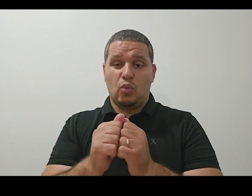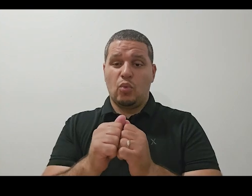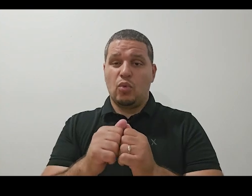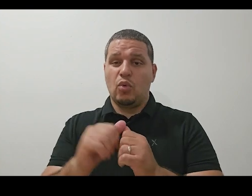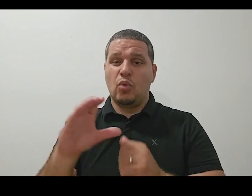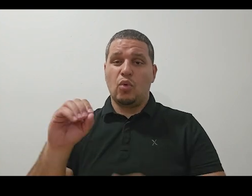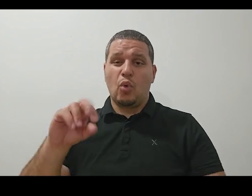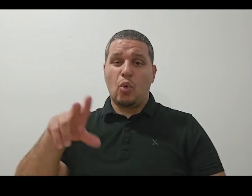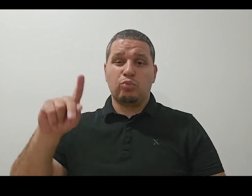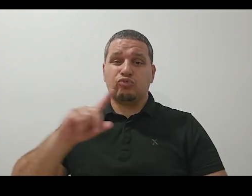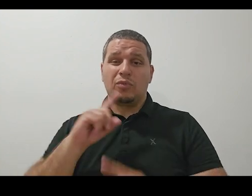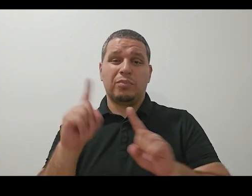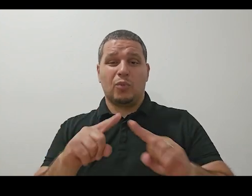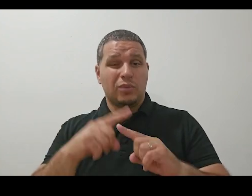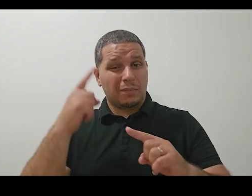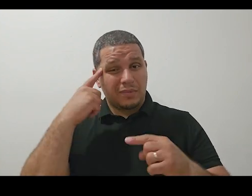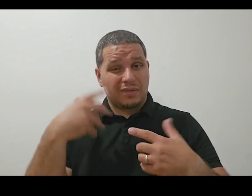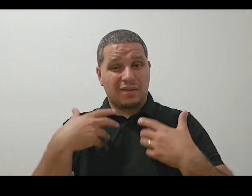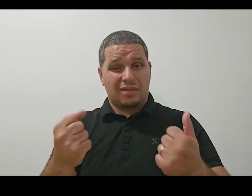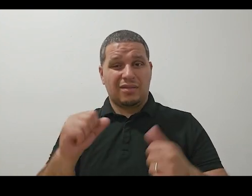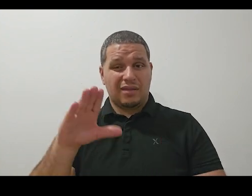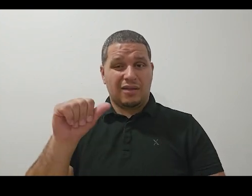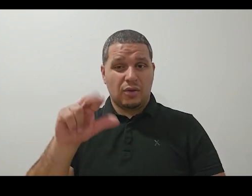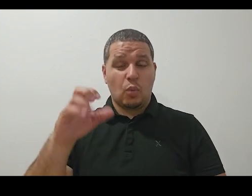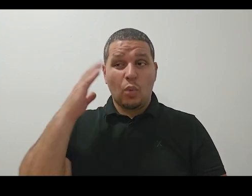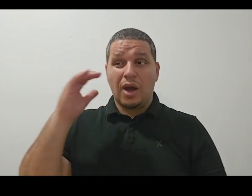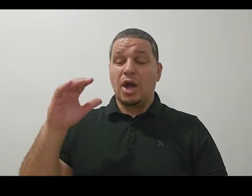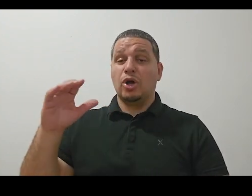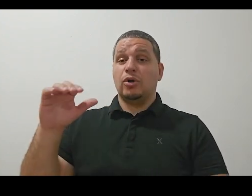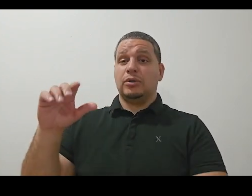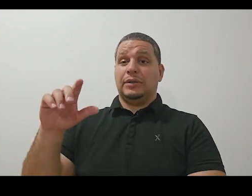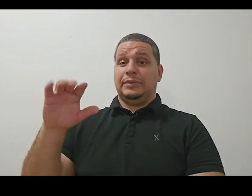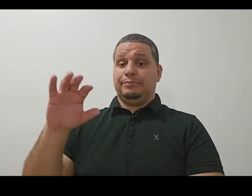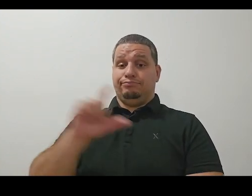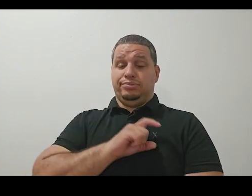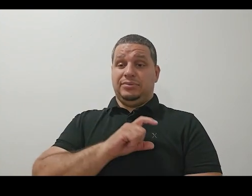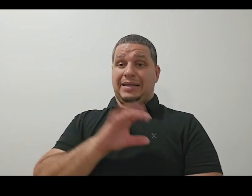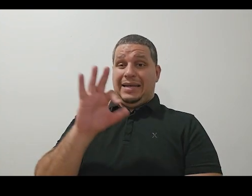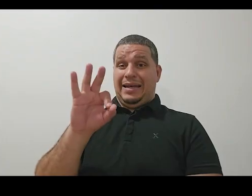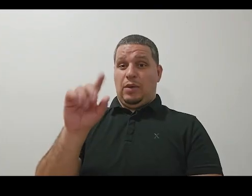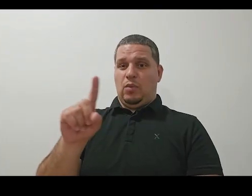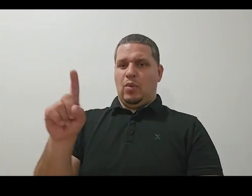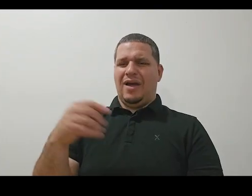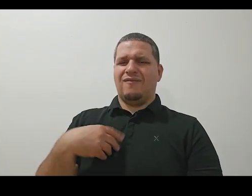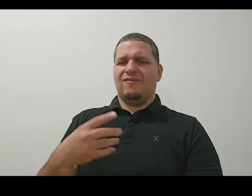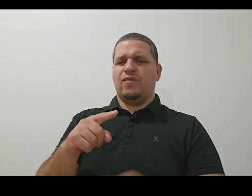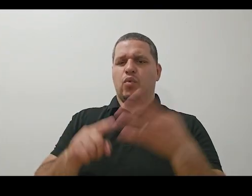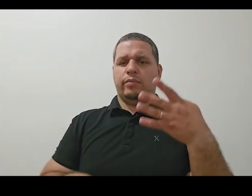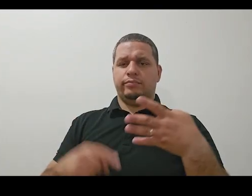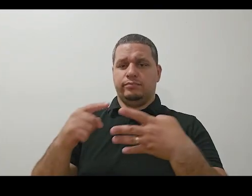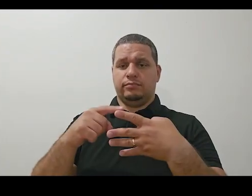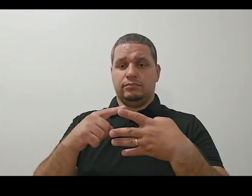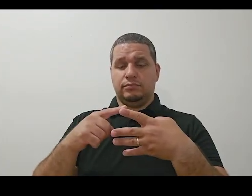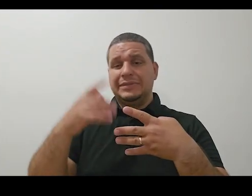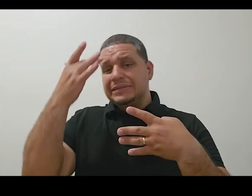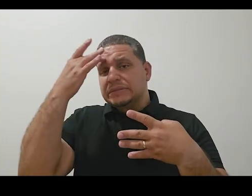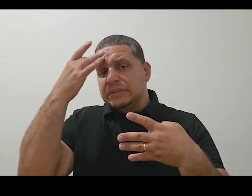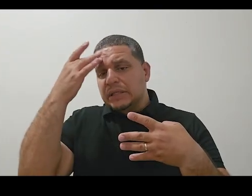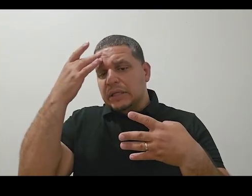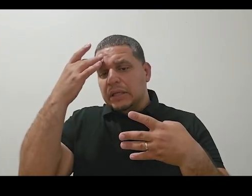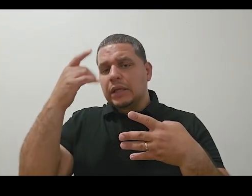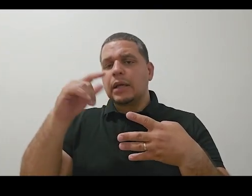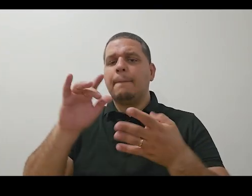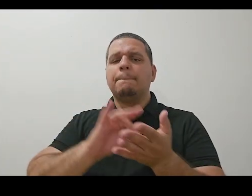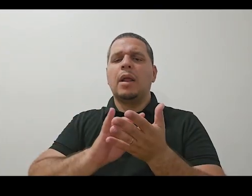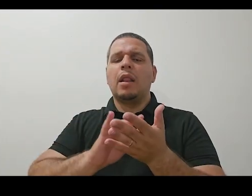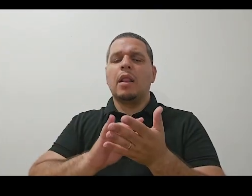on appropriate responses to mental health care, because police are trained to do the crime. When you think about 911, 911 has four responses. One is like if you